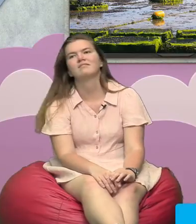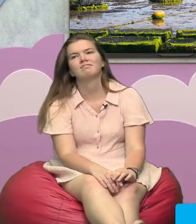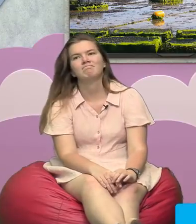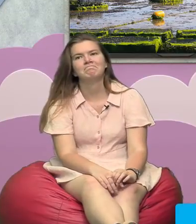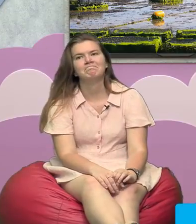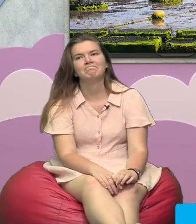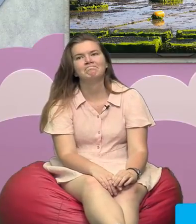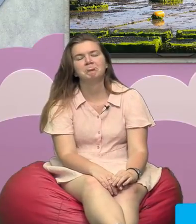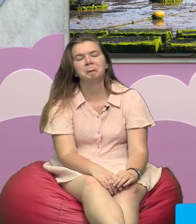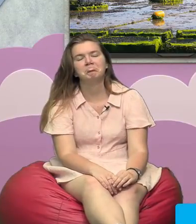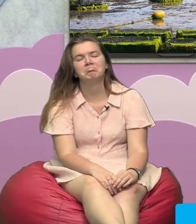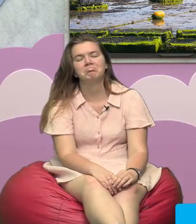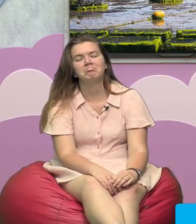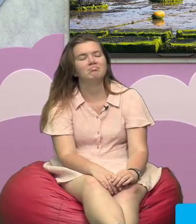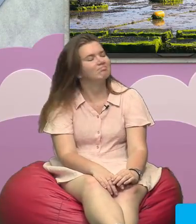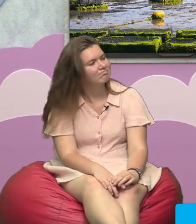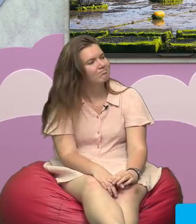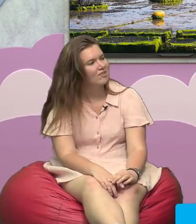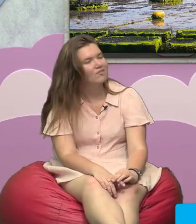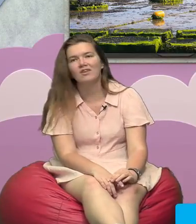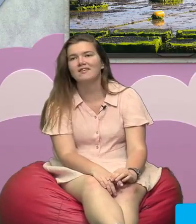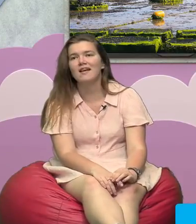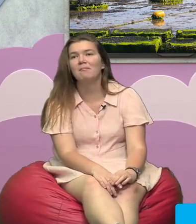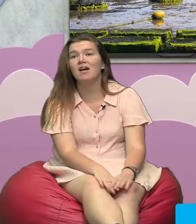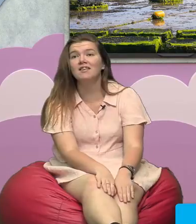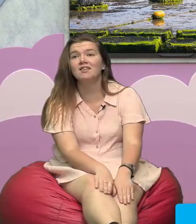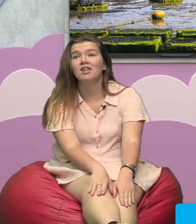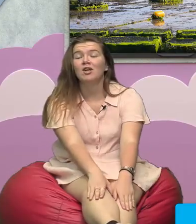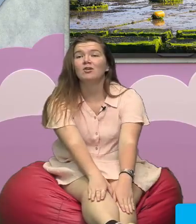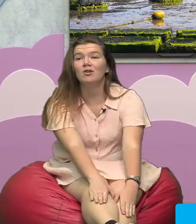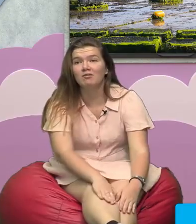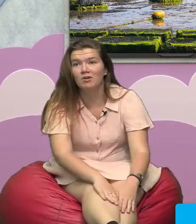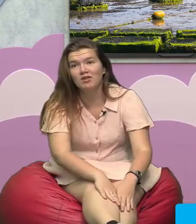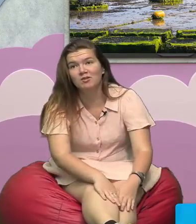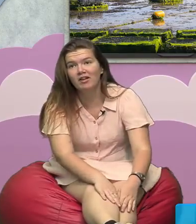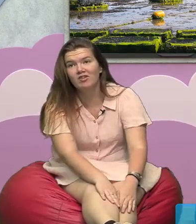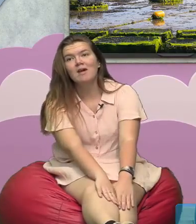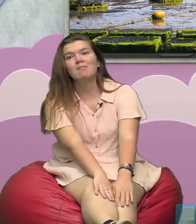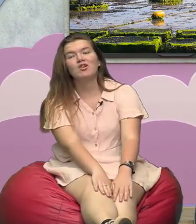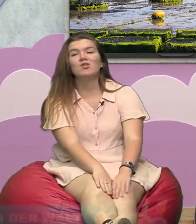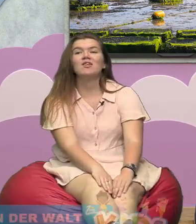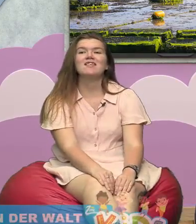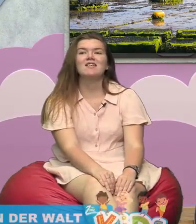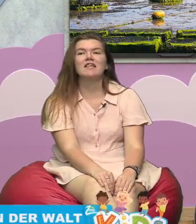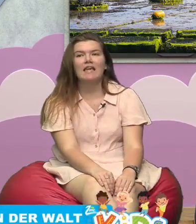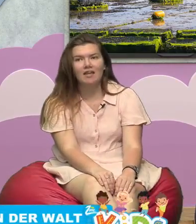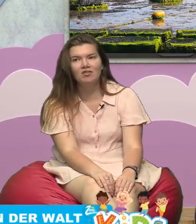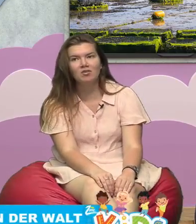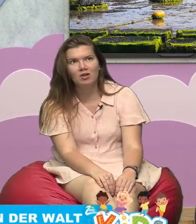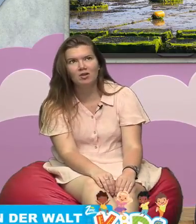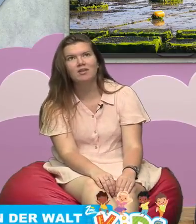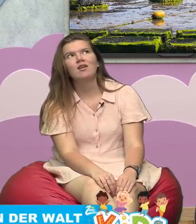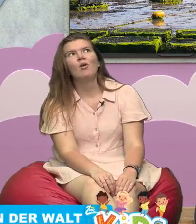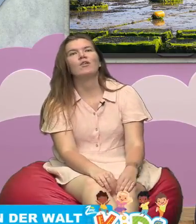come to the end for our Active Kids episode for today. Very sad, but you don't have to worry too much, because you can see us